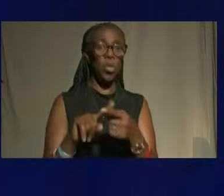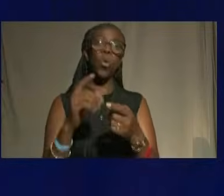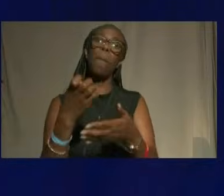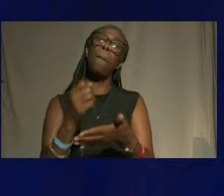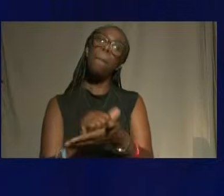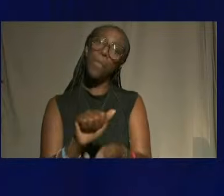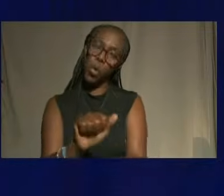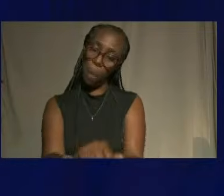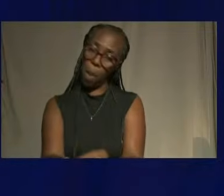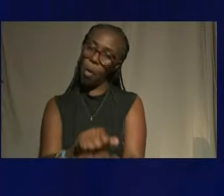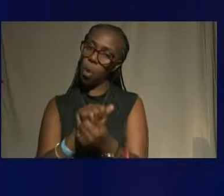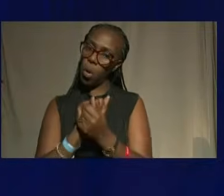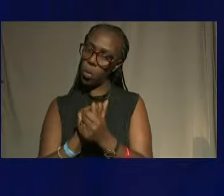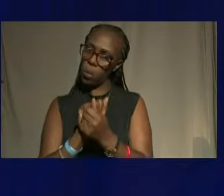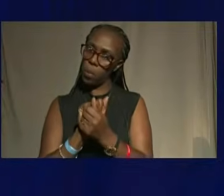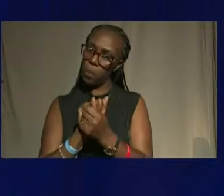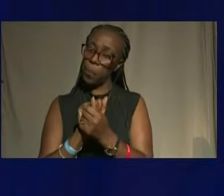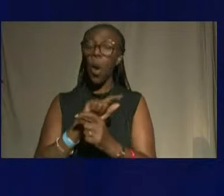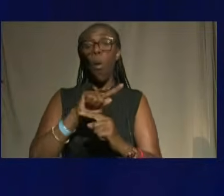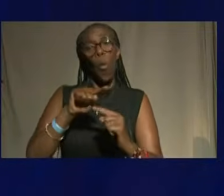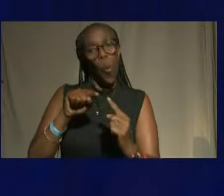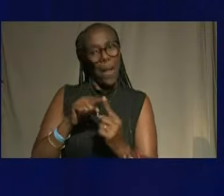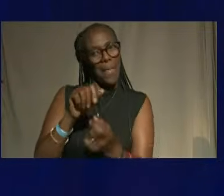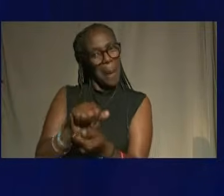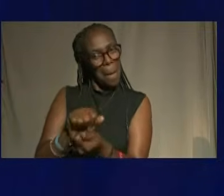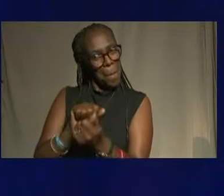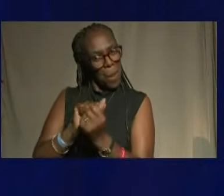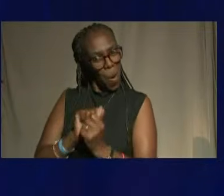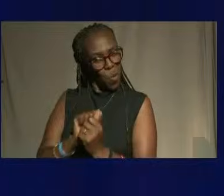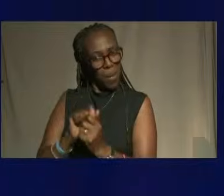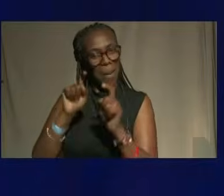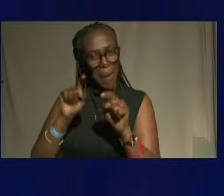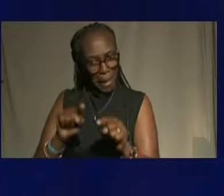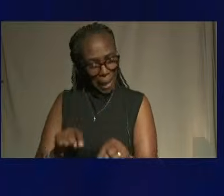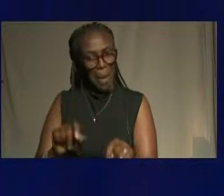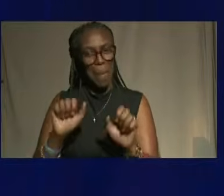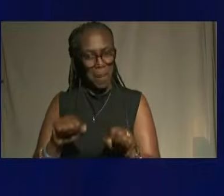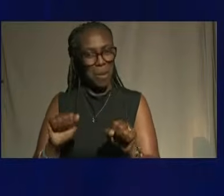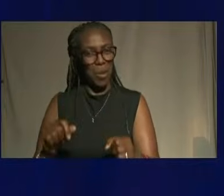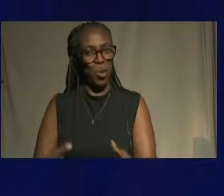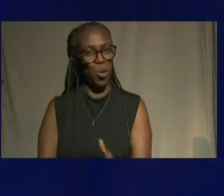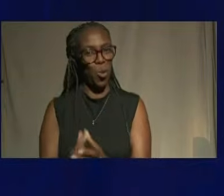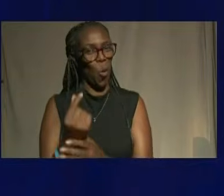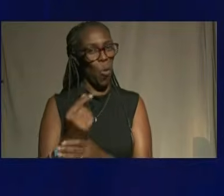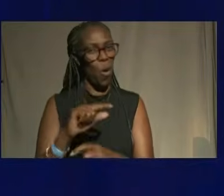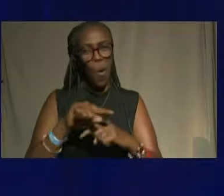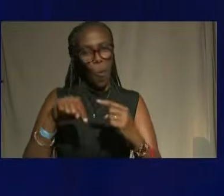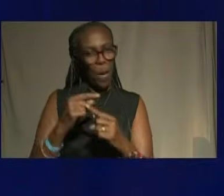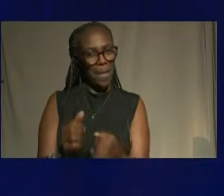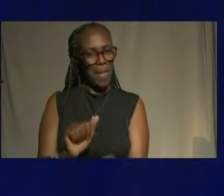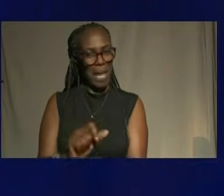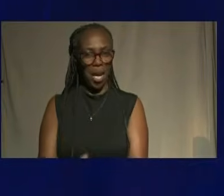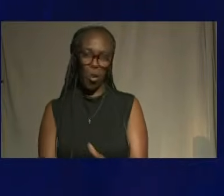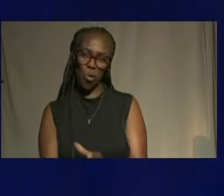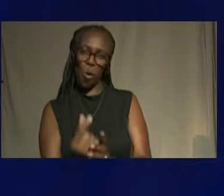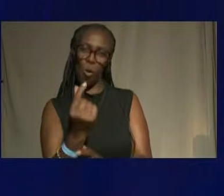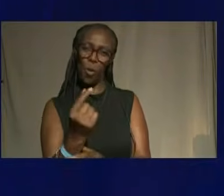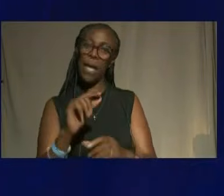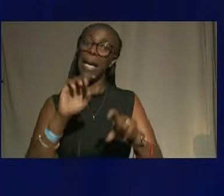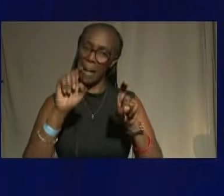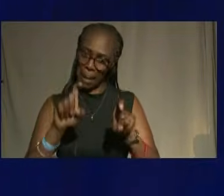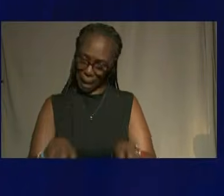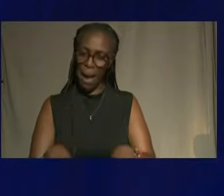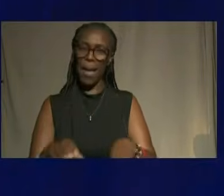situation. When they borrow, they're able to grow. When they grow, they're able to contribute to the economy, and we will be able